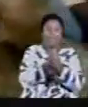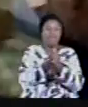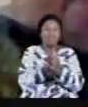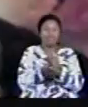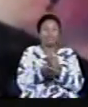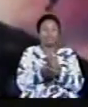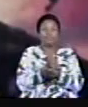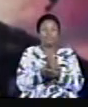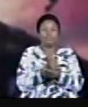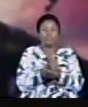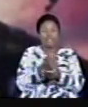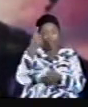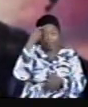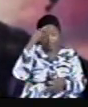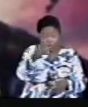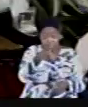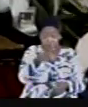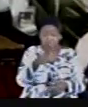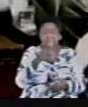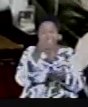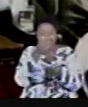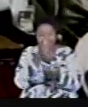For you, amen. Amen.